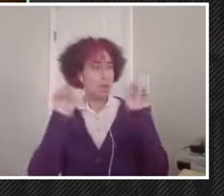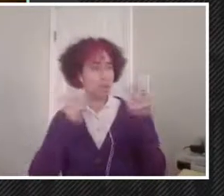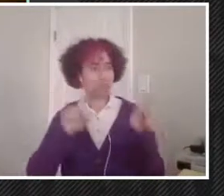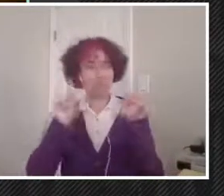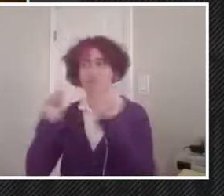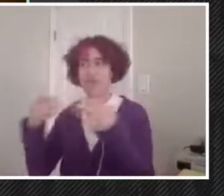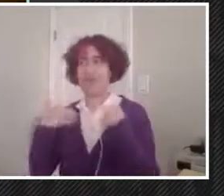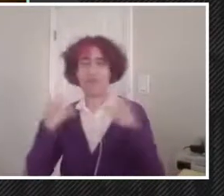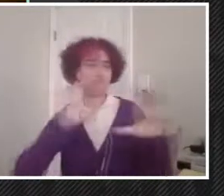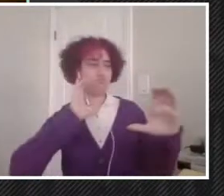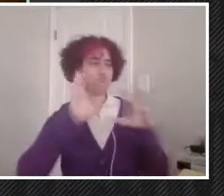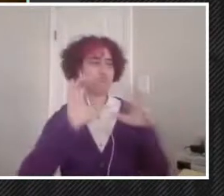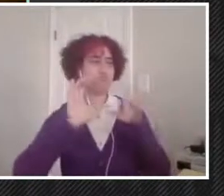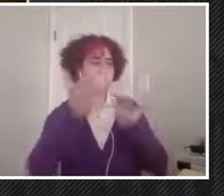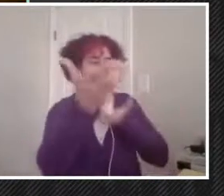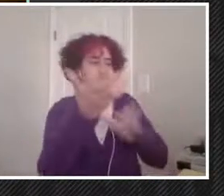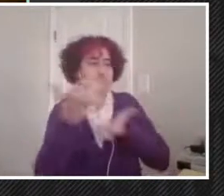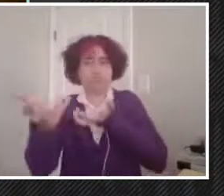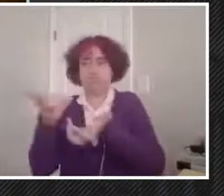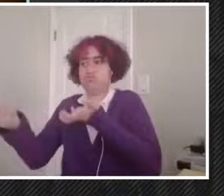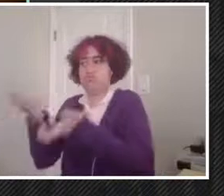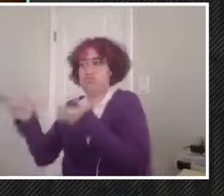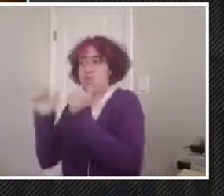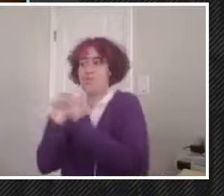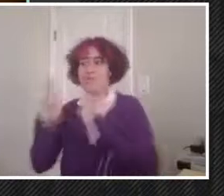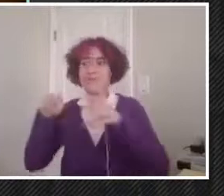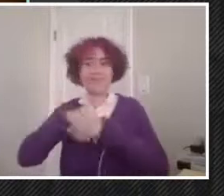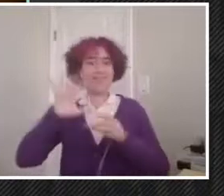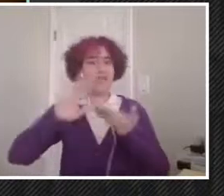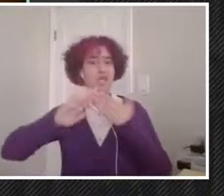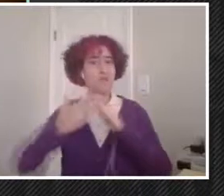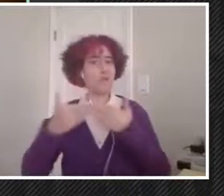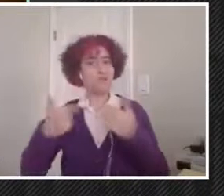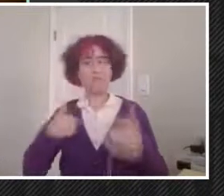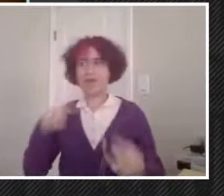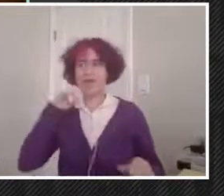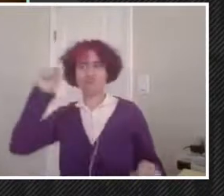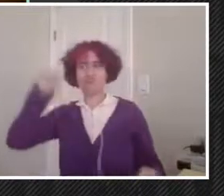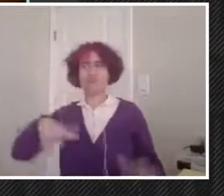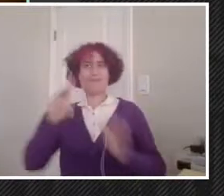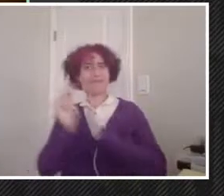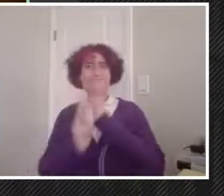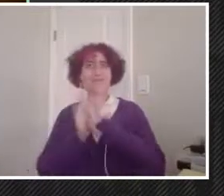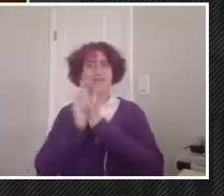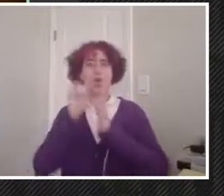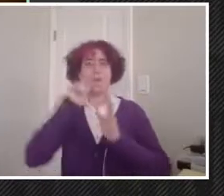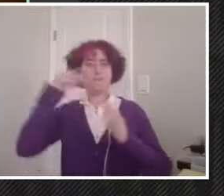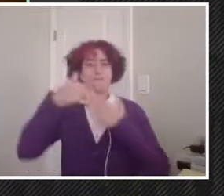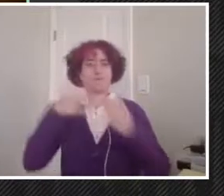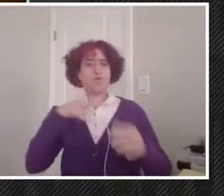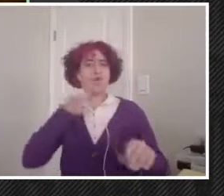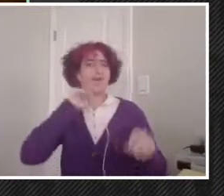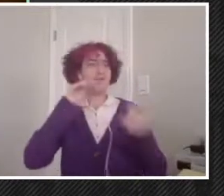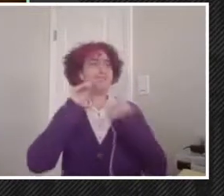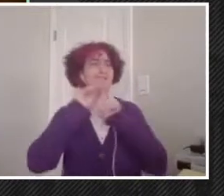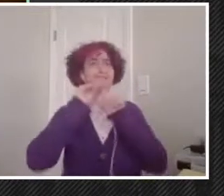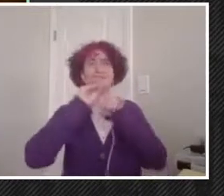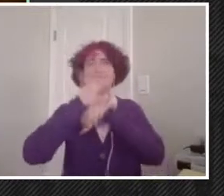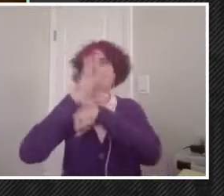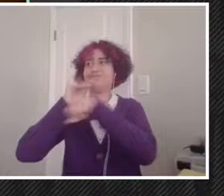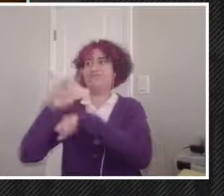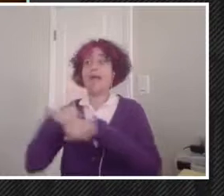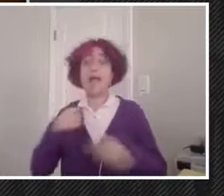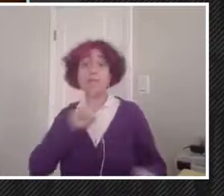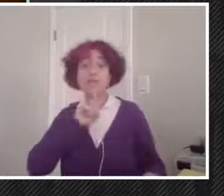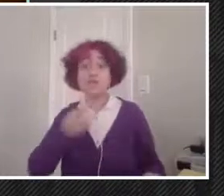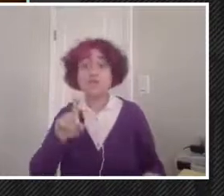the ground in that community. Before I ever dropped a video, before I ever did anything to speak out, I made sure that there was some buy-in from the people on the